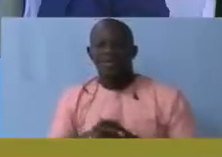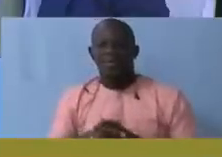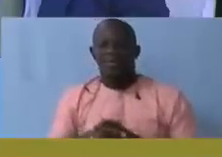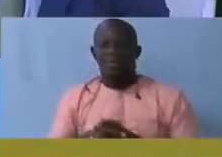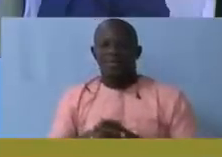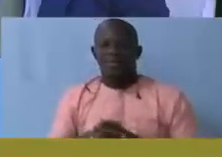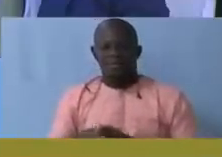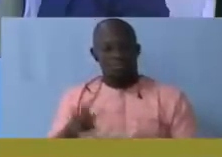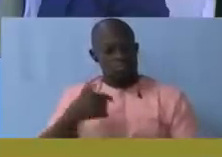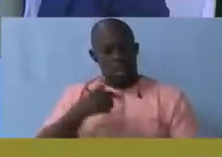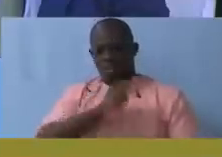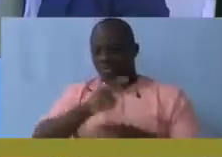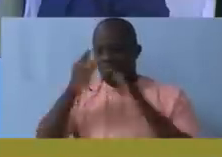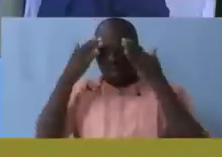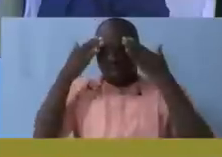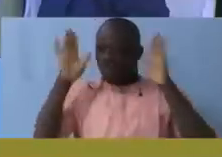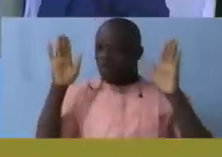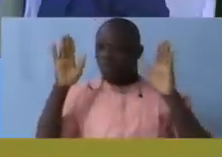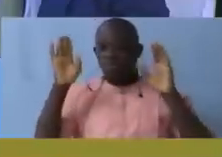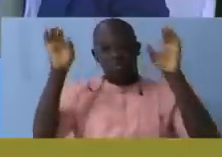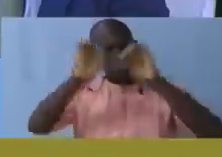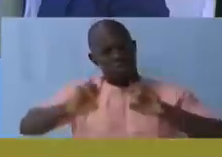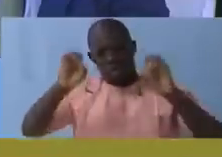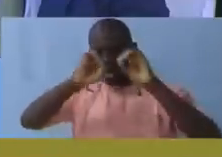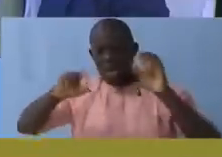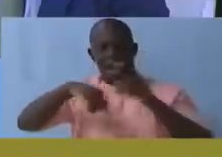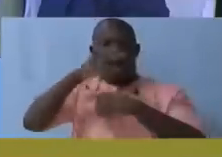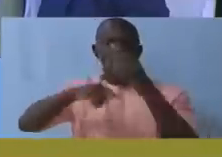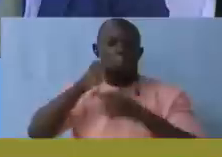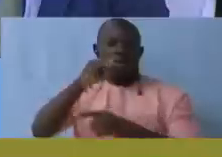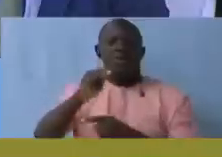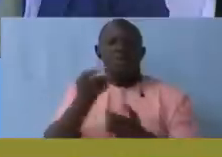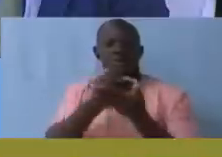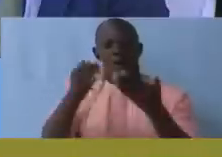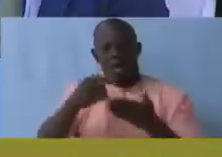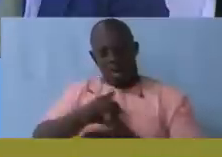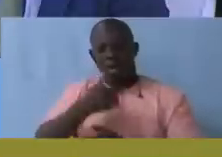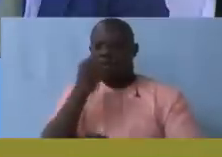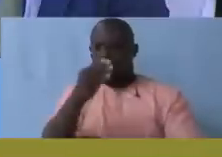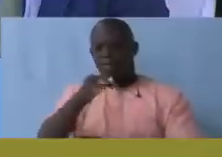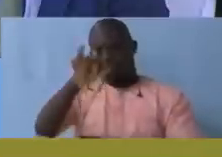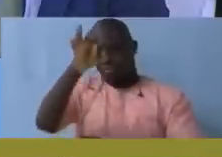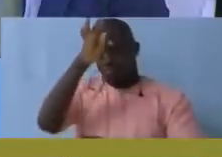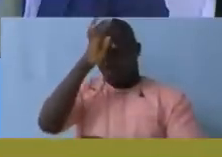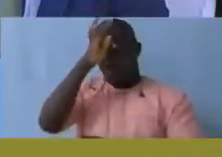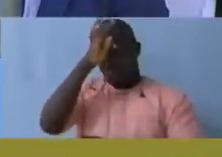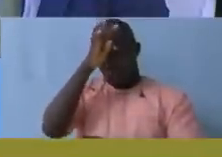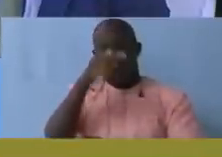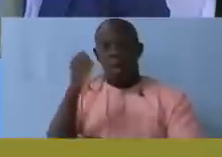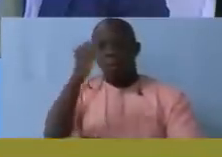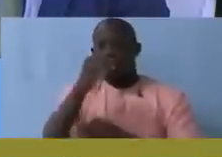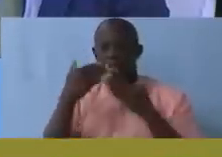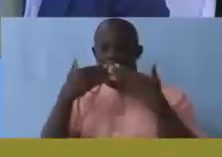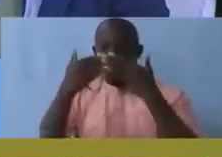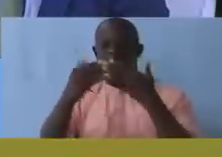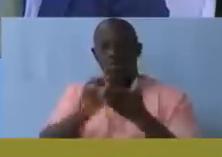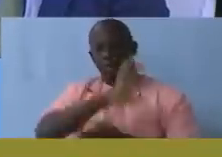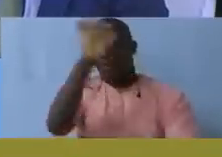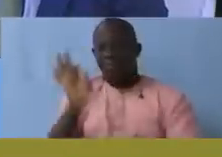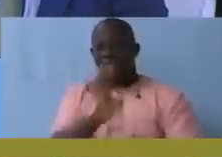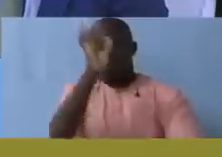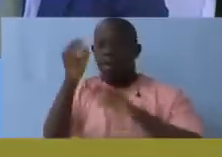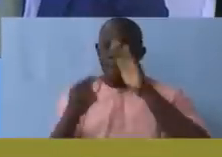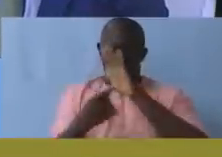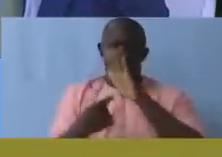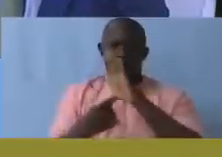I don't know nothing about it. That's why I say it's unknown to me. Information is very important. Data